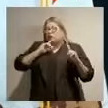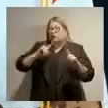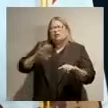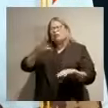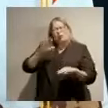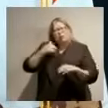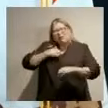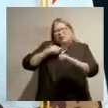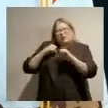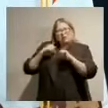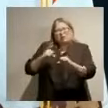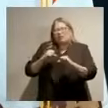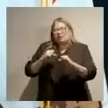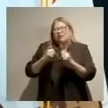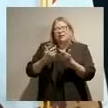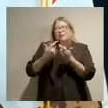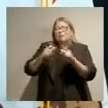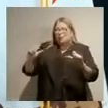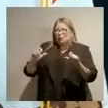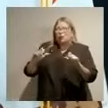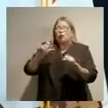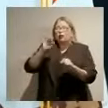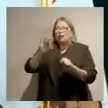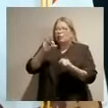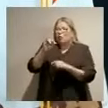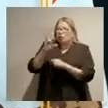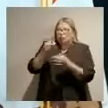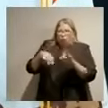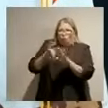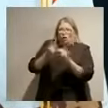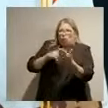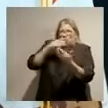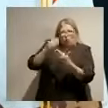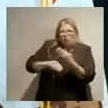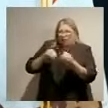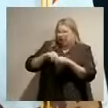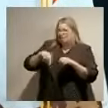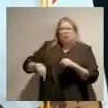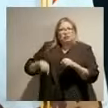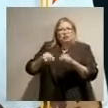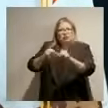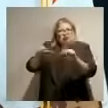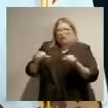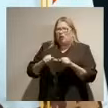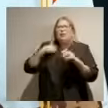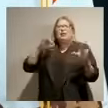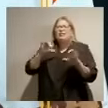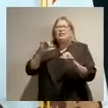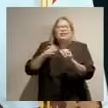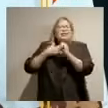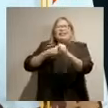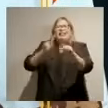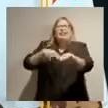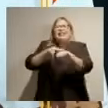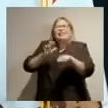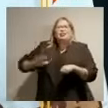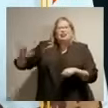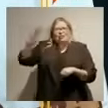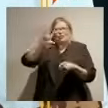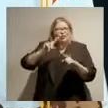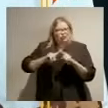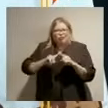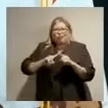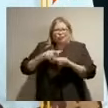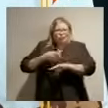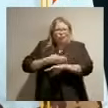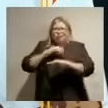for existing programs in this state. We've done nation-leading work to expand those programs in the last few years, and we're preserving that. A